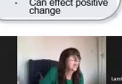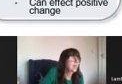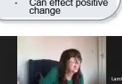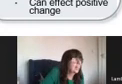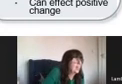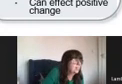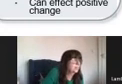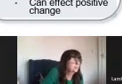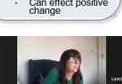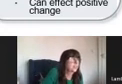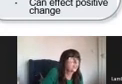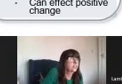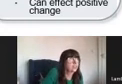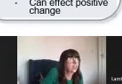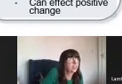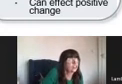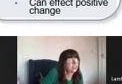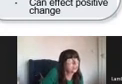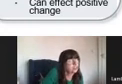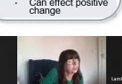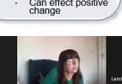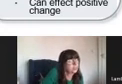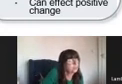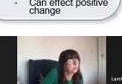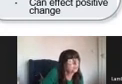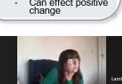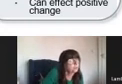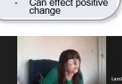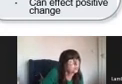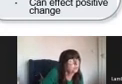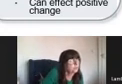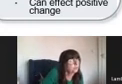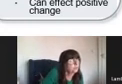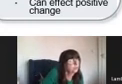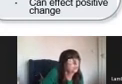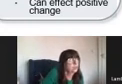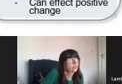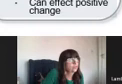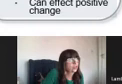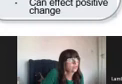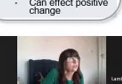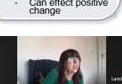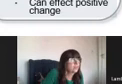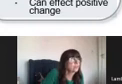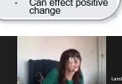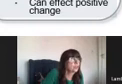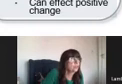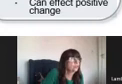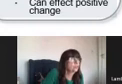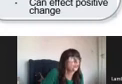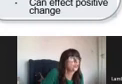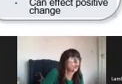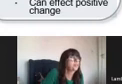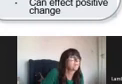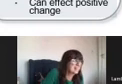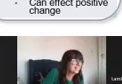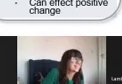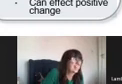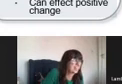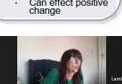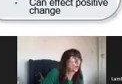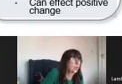communities. Again, the convention relies on the individual enforcement model, so you have to go through